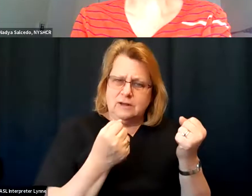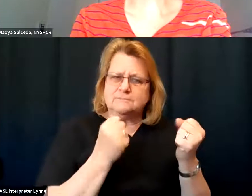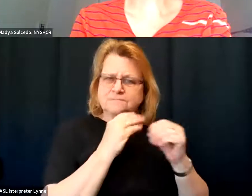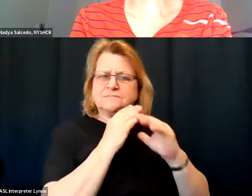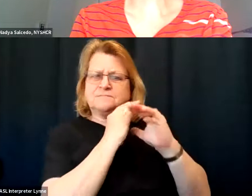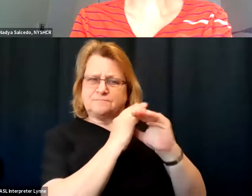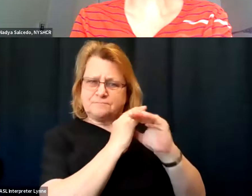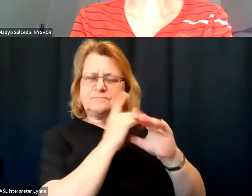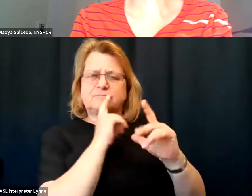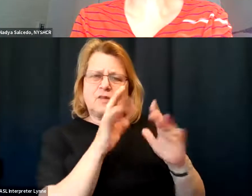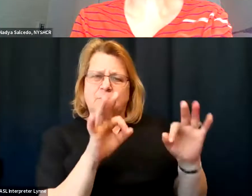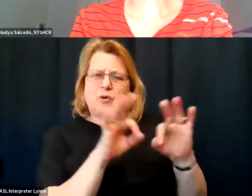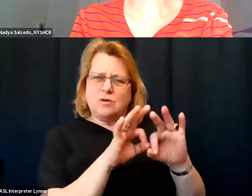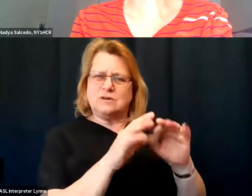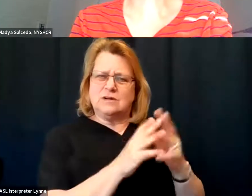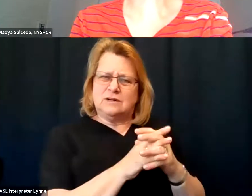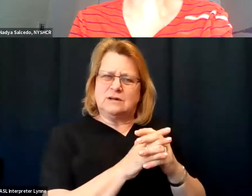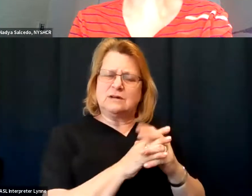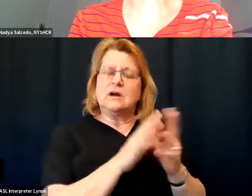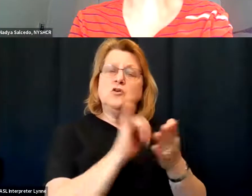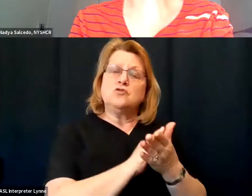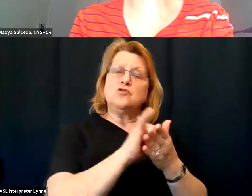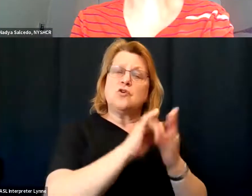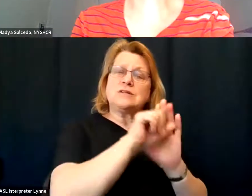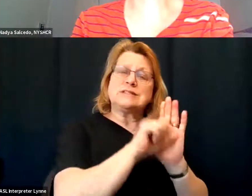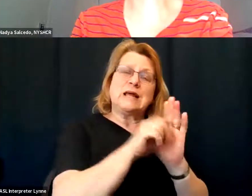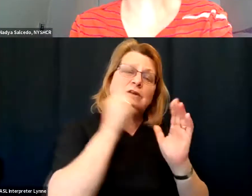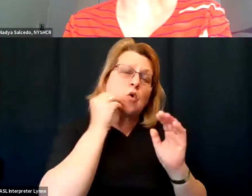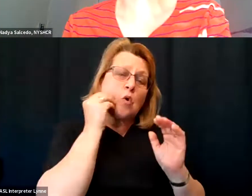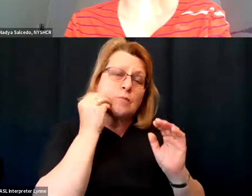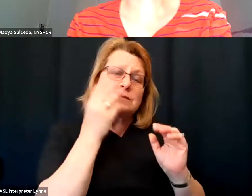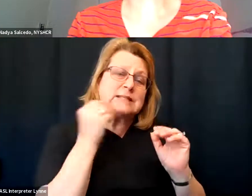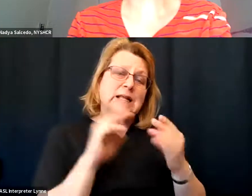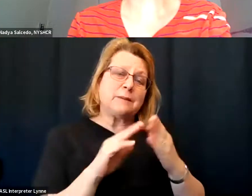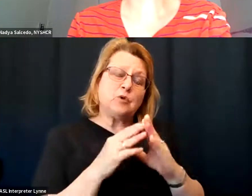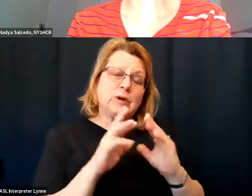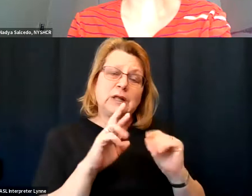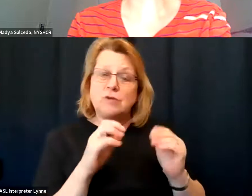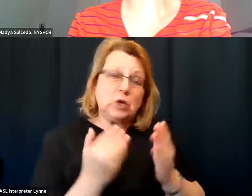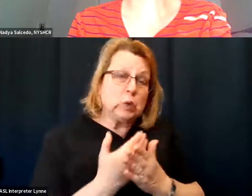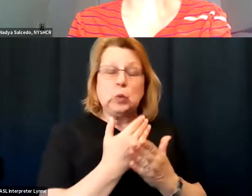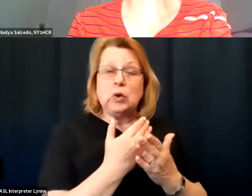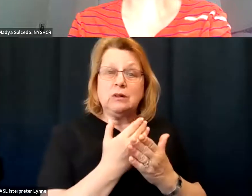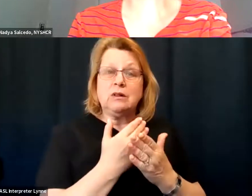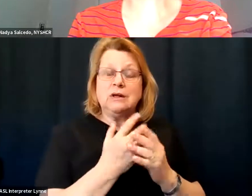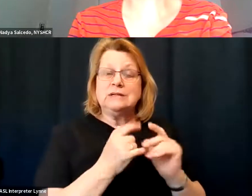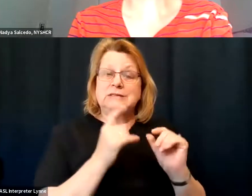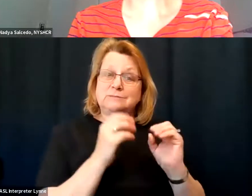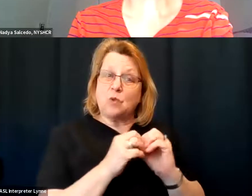protections that are important, but New York State Homes and Community Renewal goes further in the housing stock that